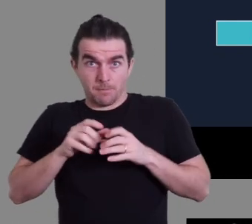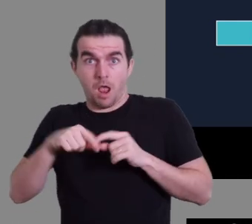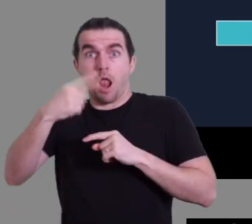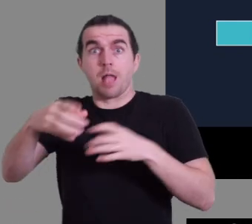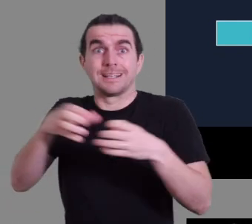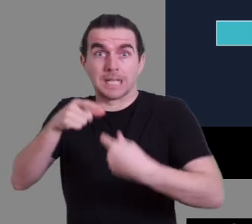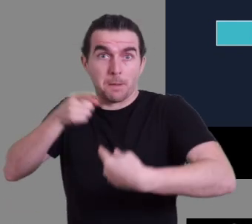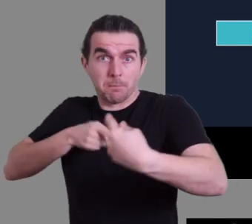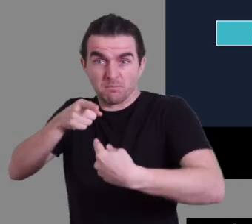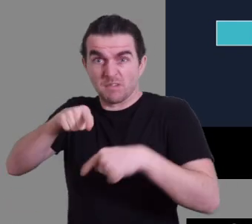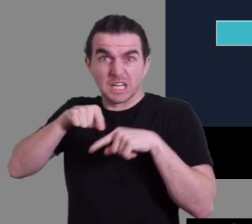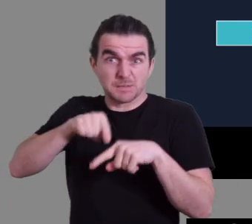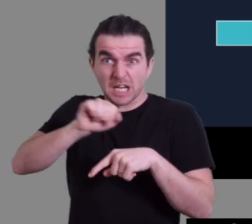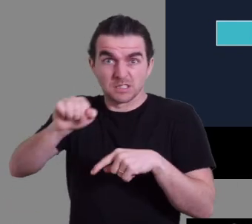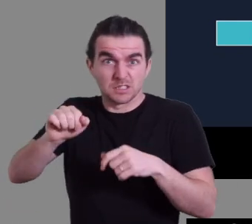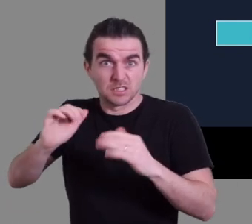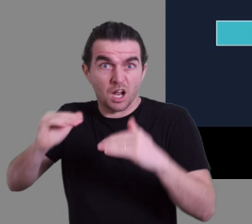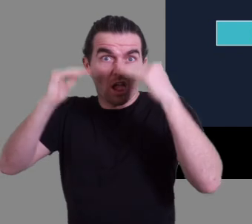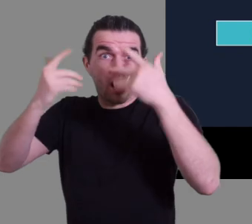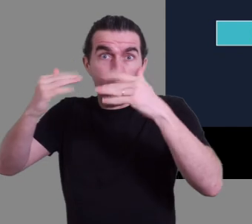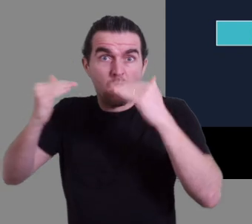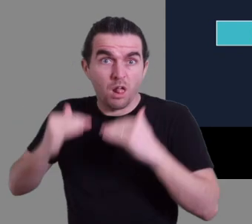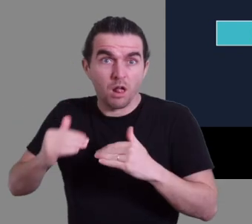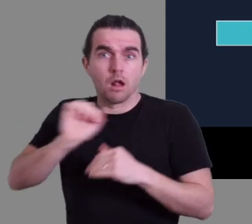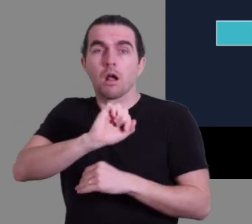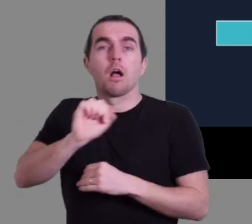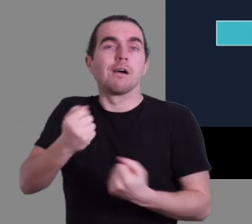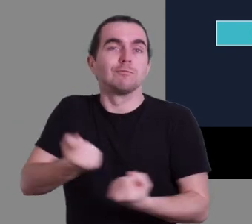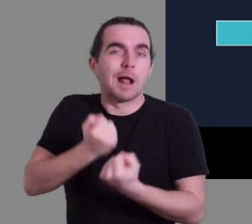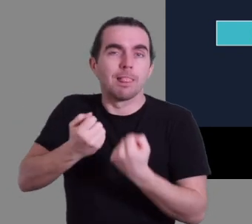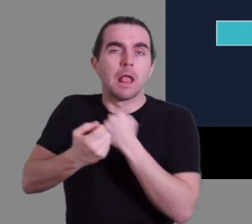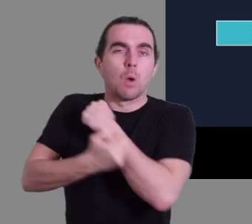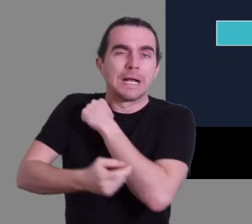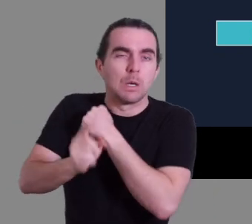If it depends on the qualities of your opposition, their strengths and weaknesses as well.